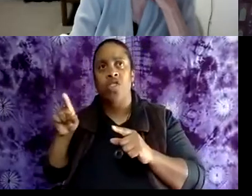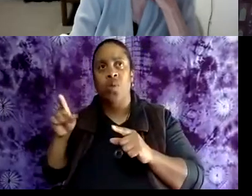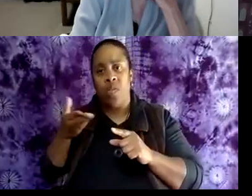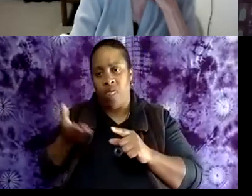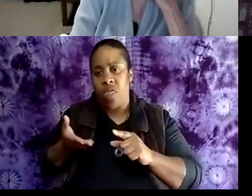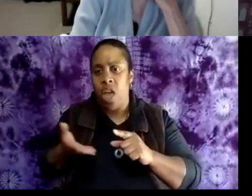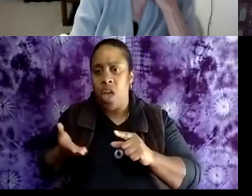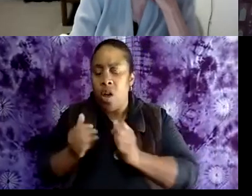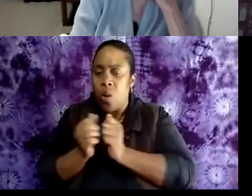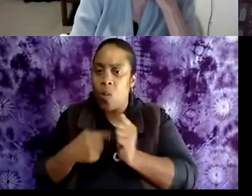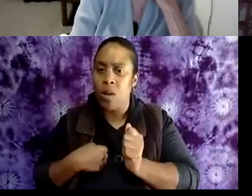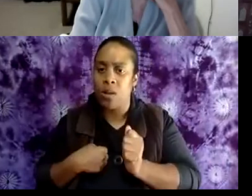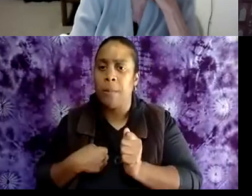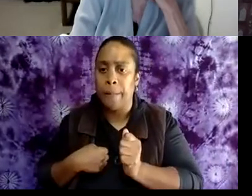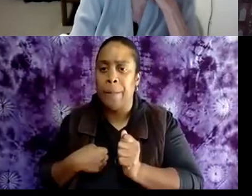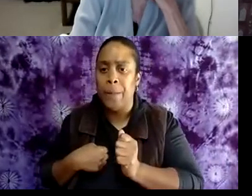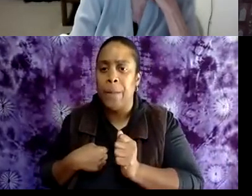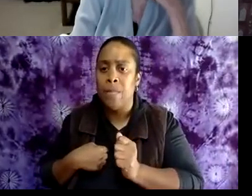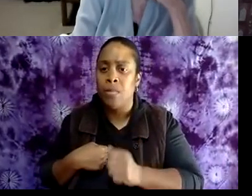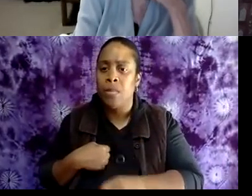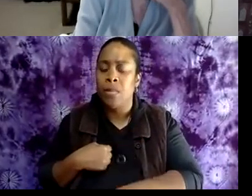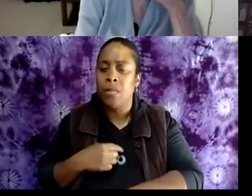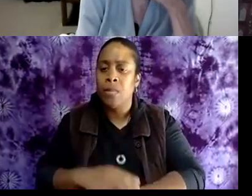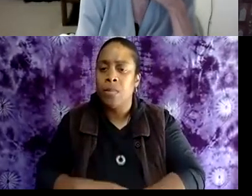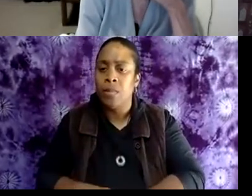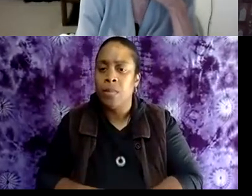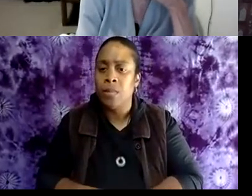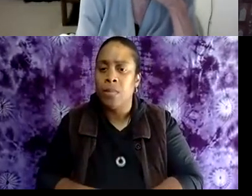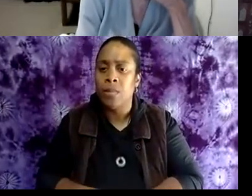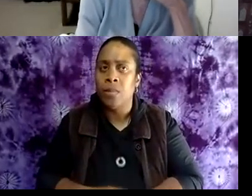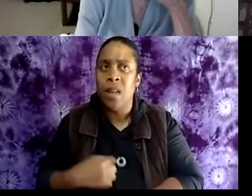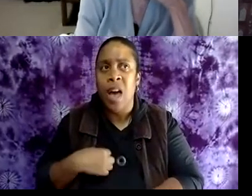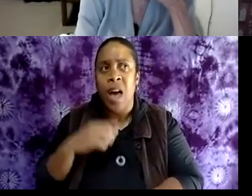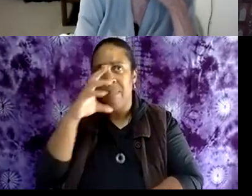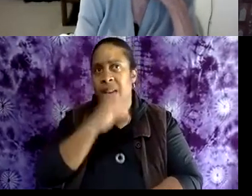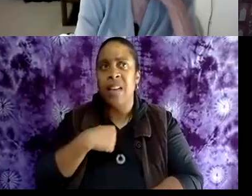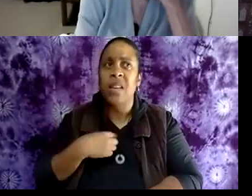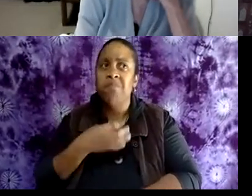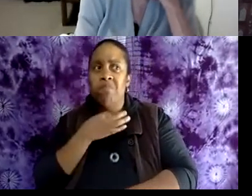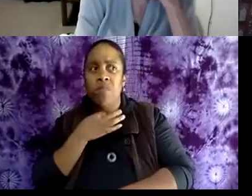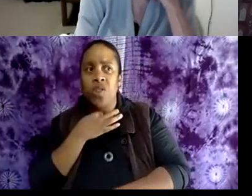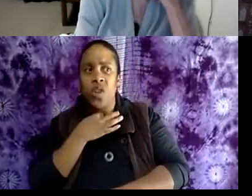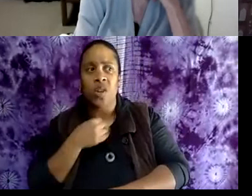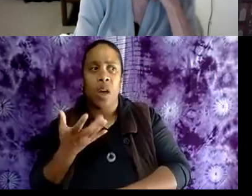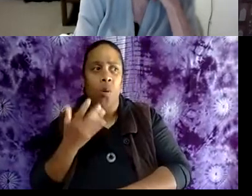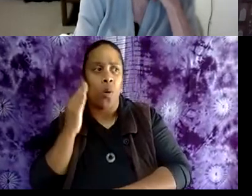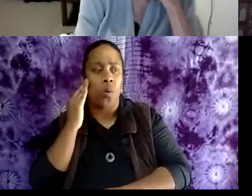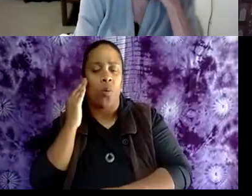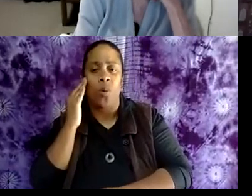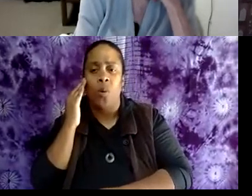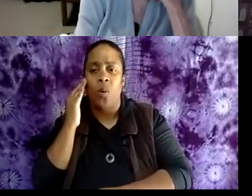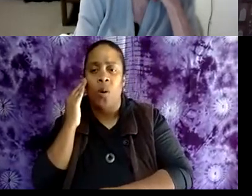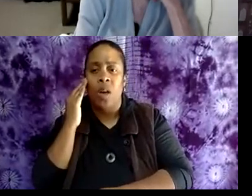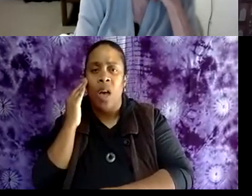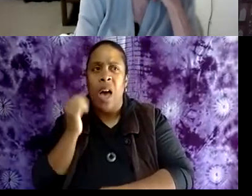there. And I guess I'm just asking this because I'm kind of curious. Like, I guess I wonder